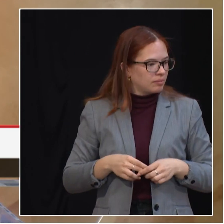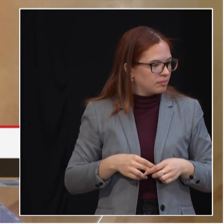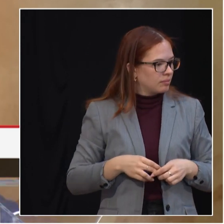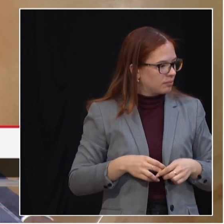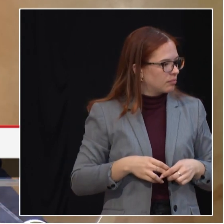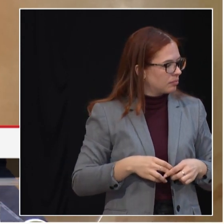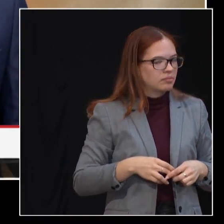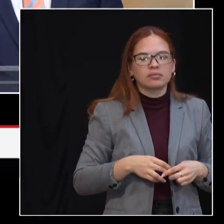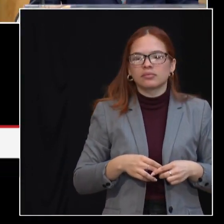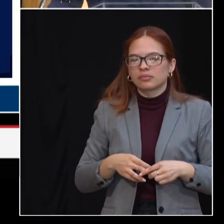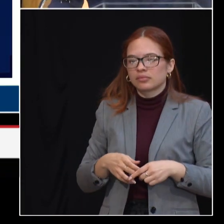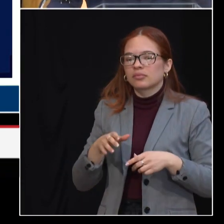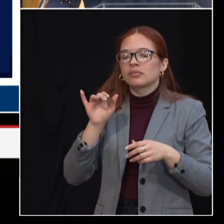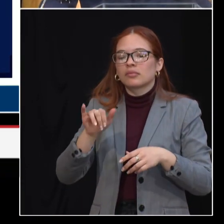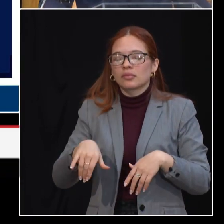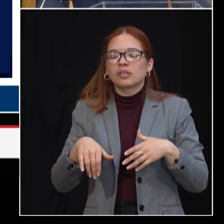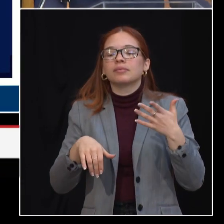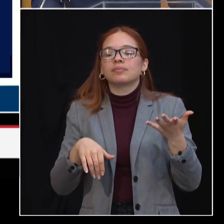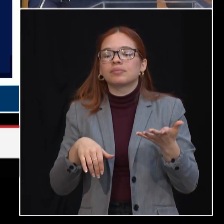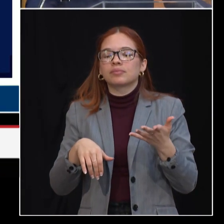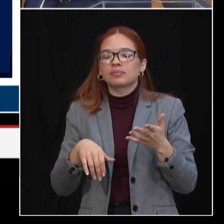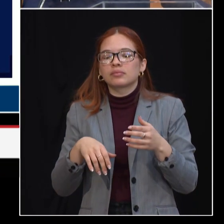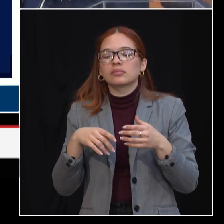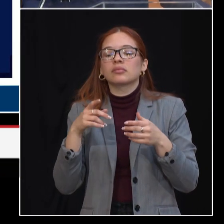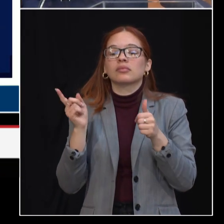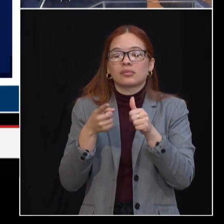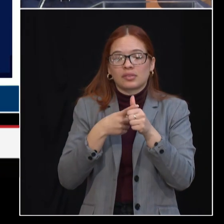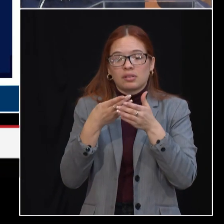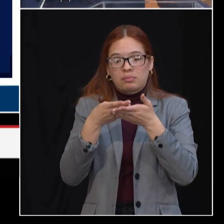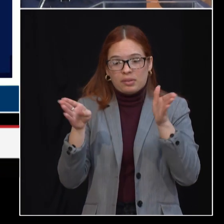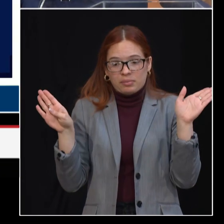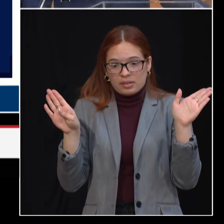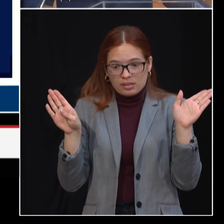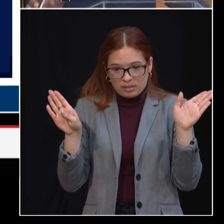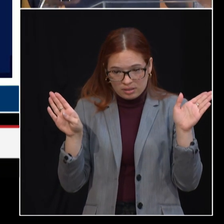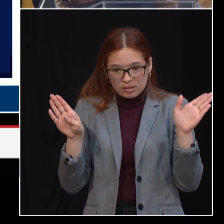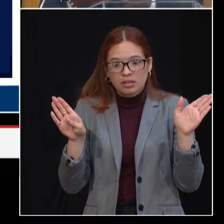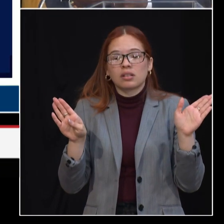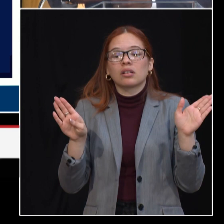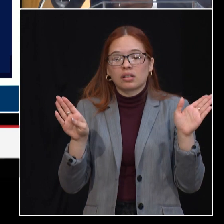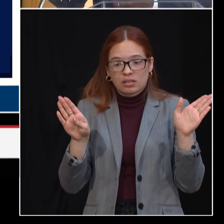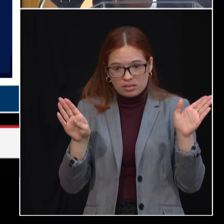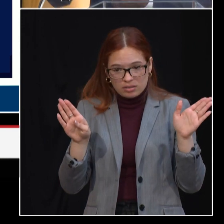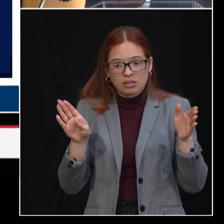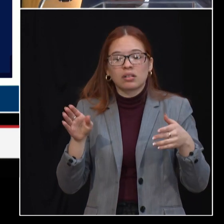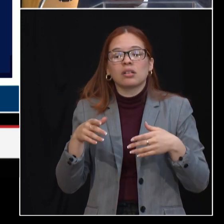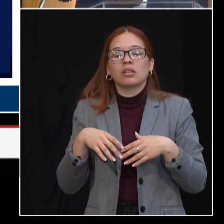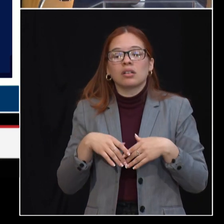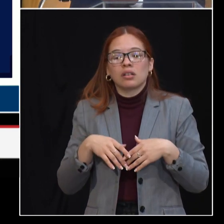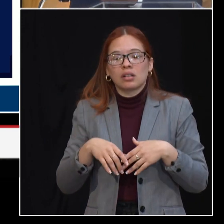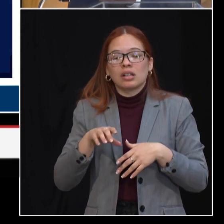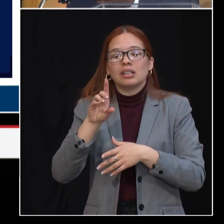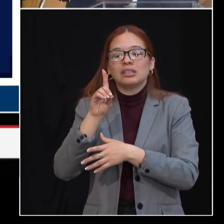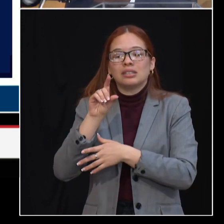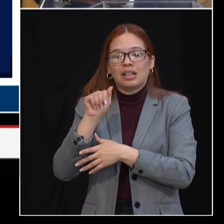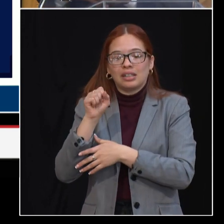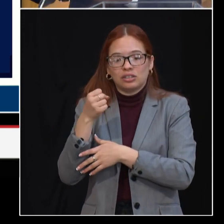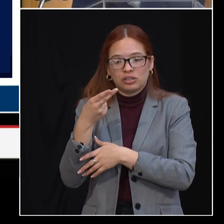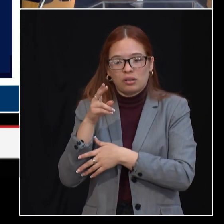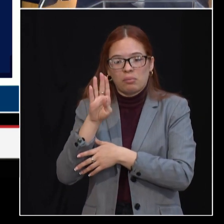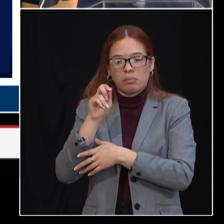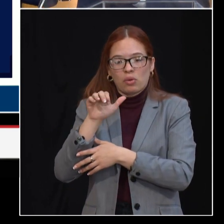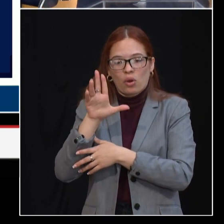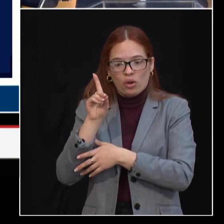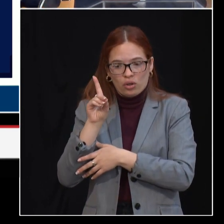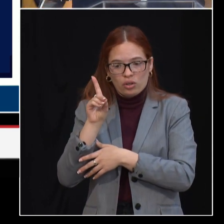The first is on our public dashboard. It's called the DOB Index. It is a forward-looking indicator on where